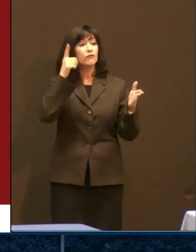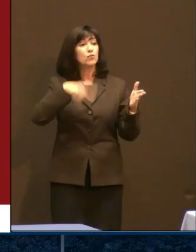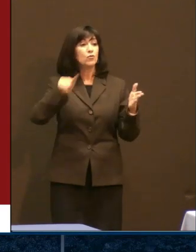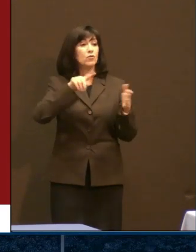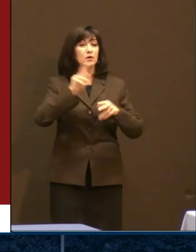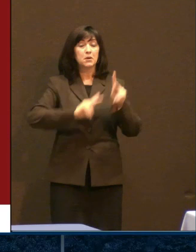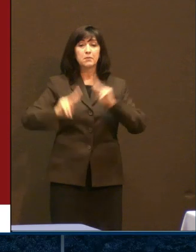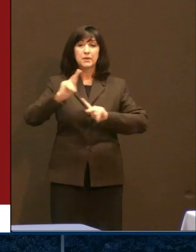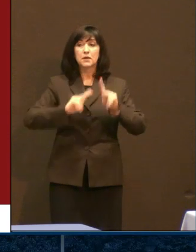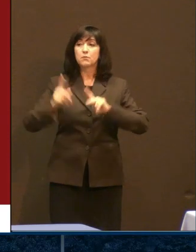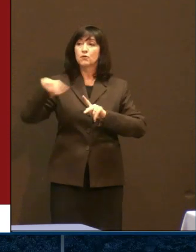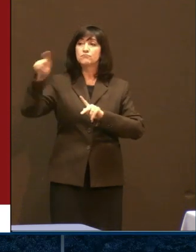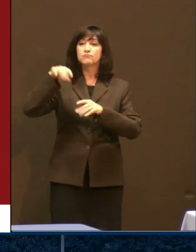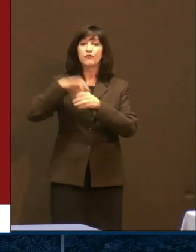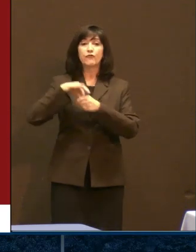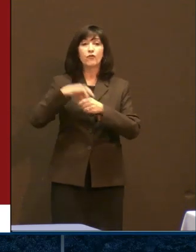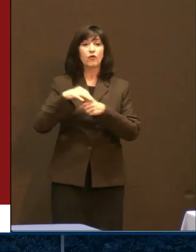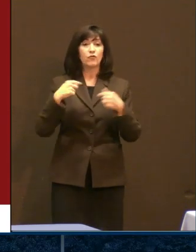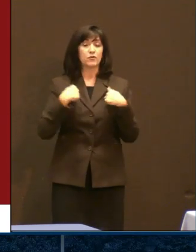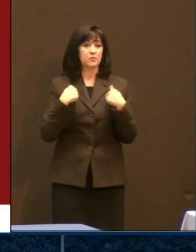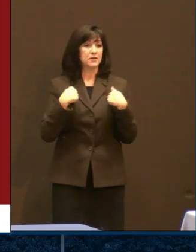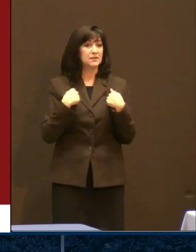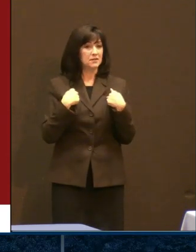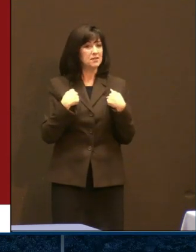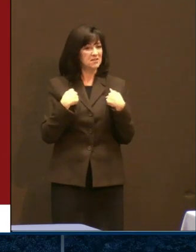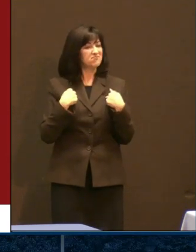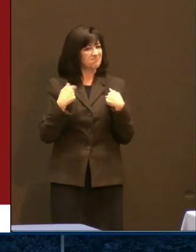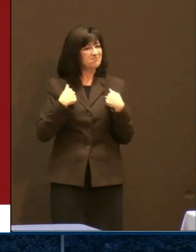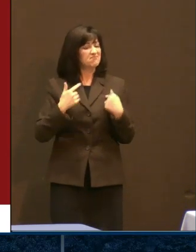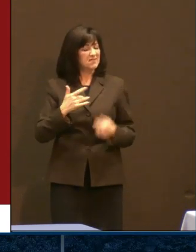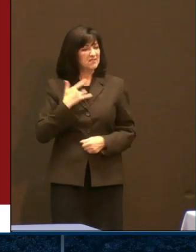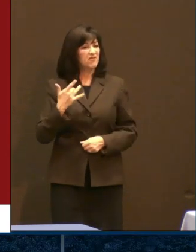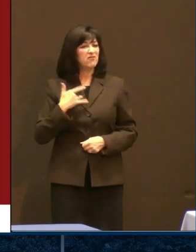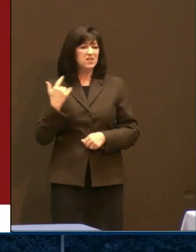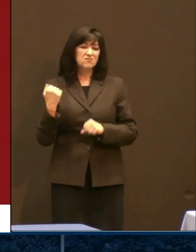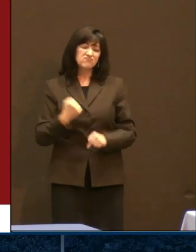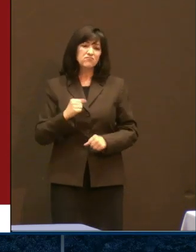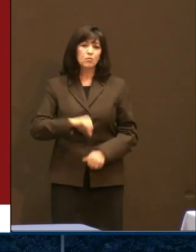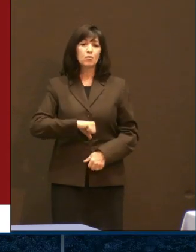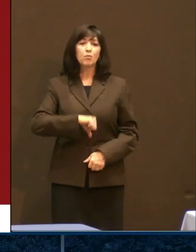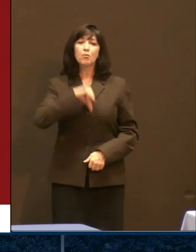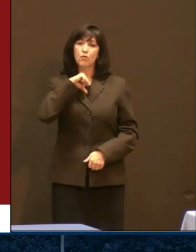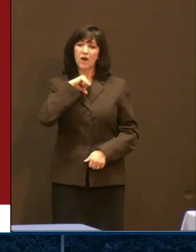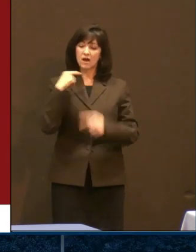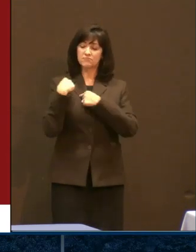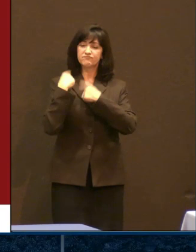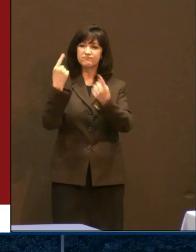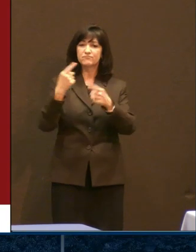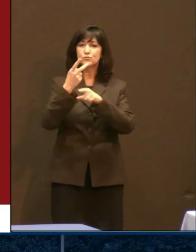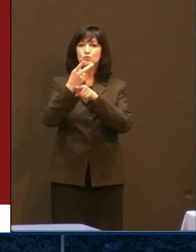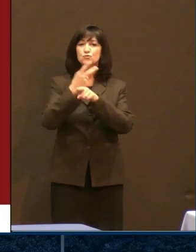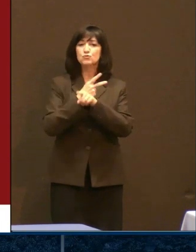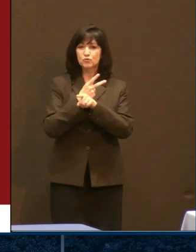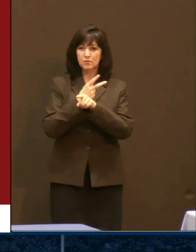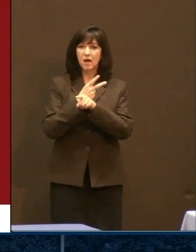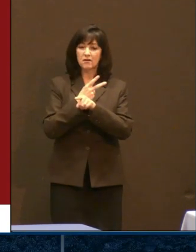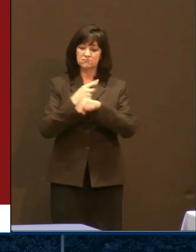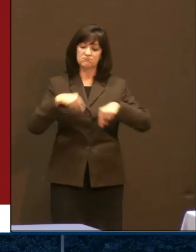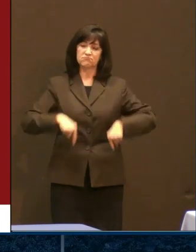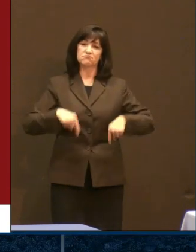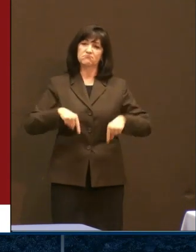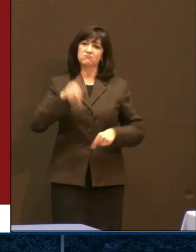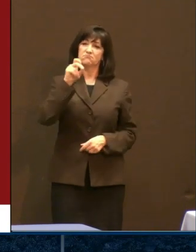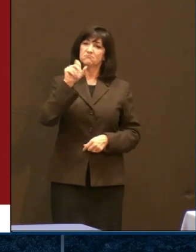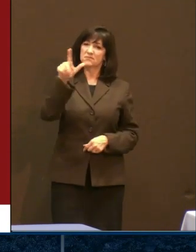appointed official. I don't think I've ever been as proud as I have over the last 2 months in Delaware as